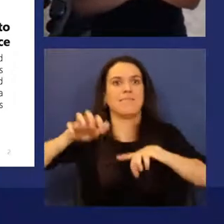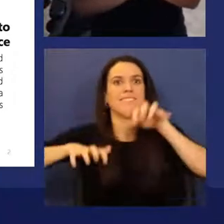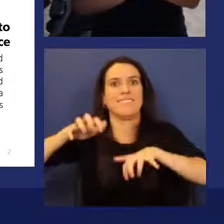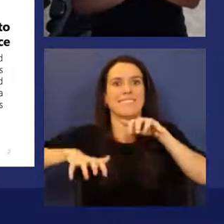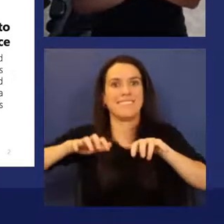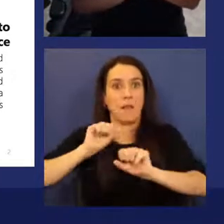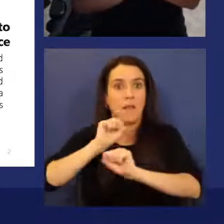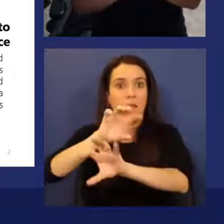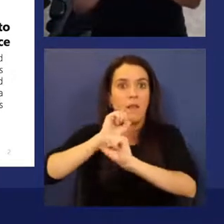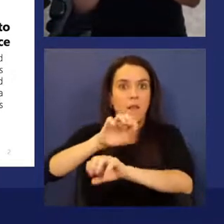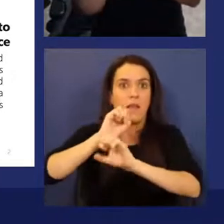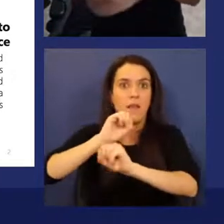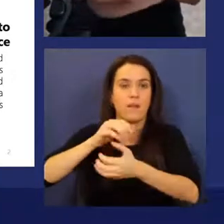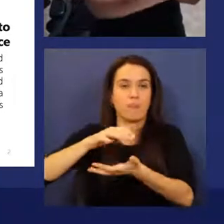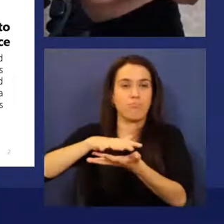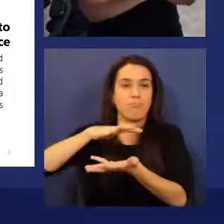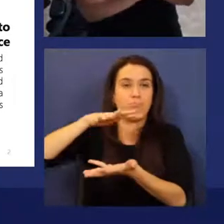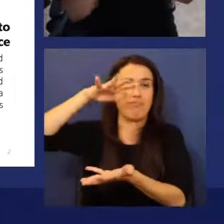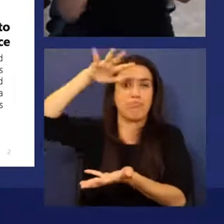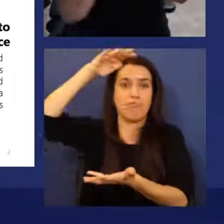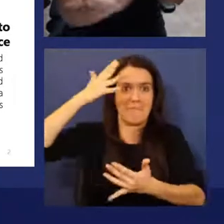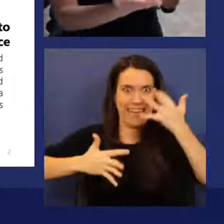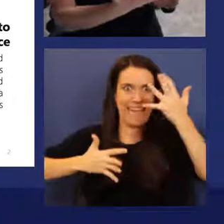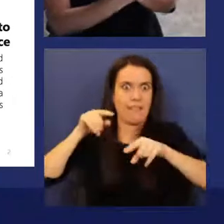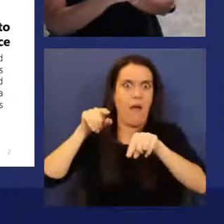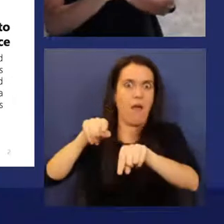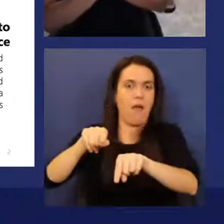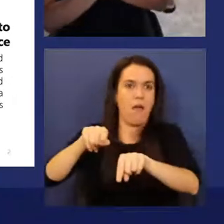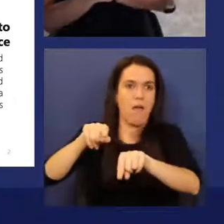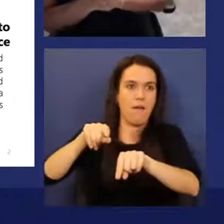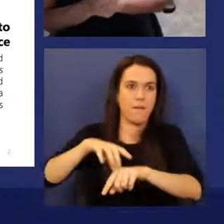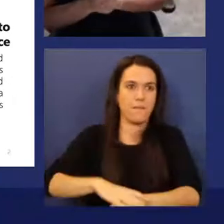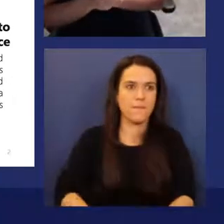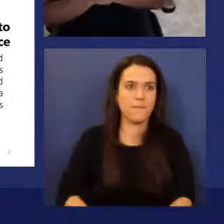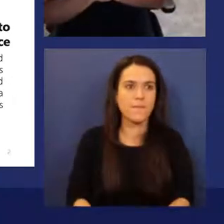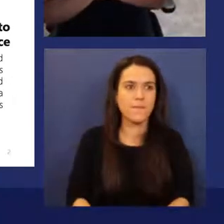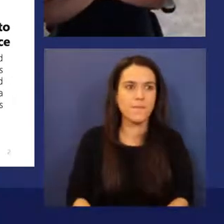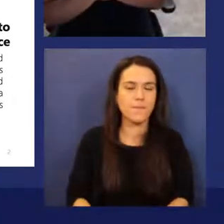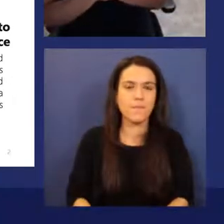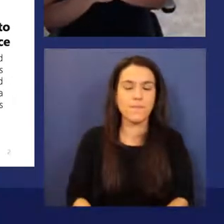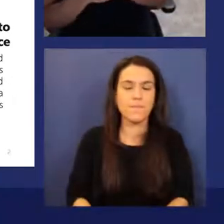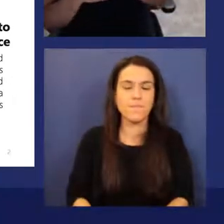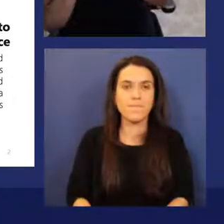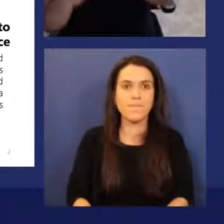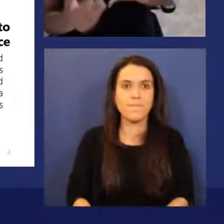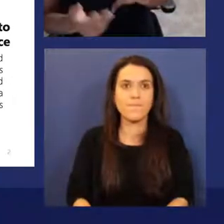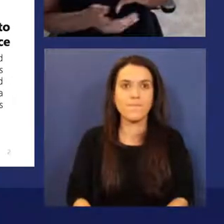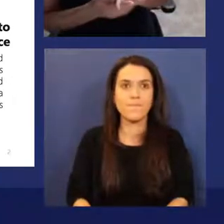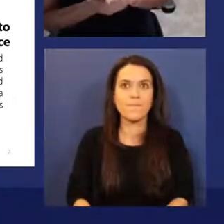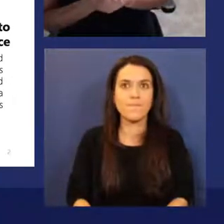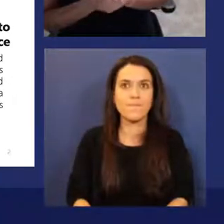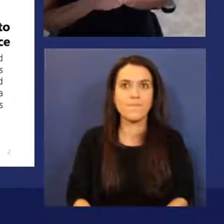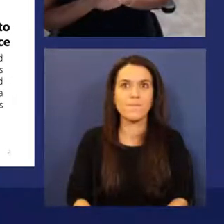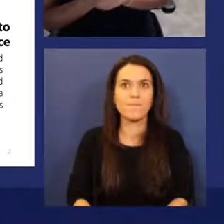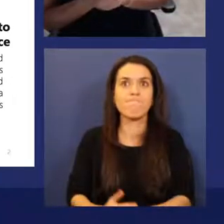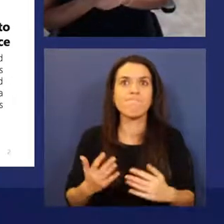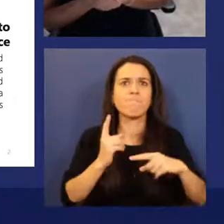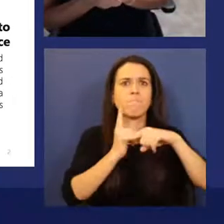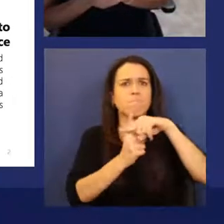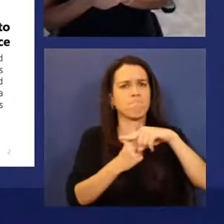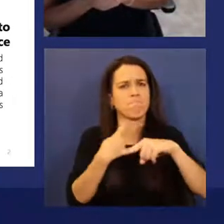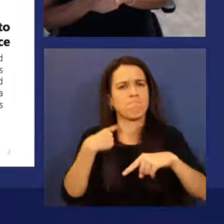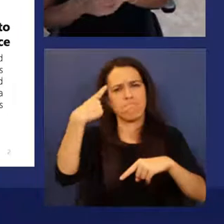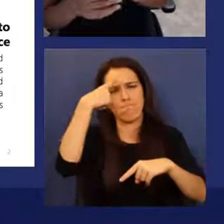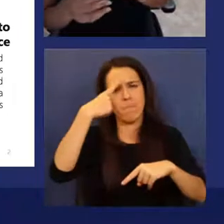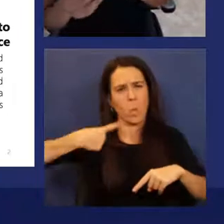insights derived from that data. On the flip side of it, we had a real need for